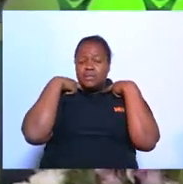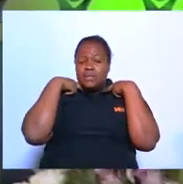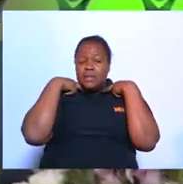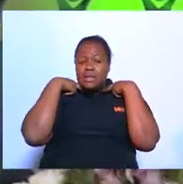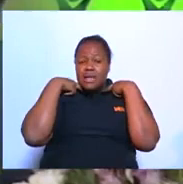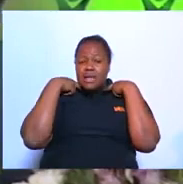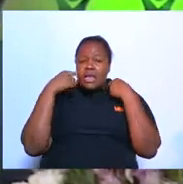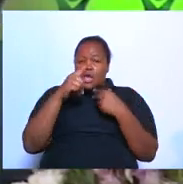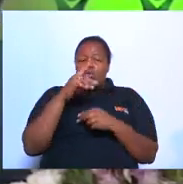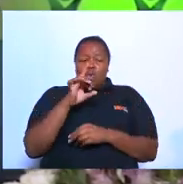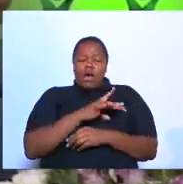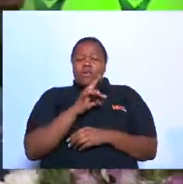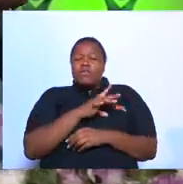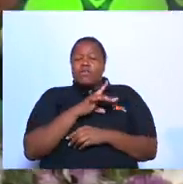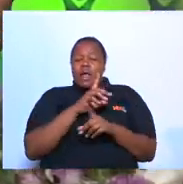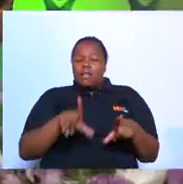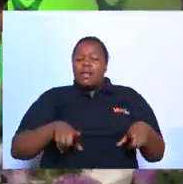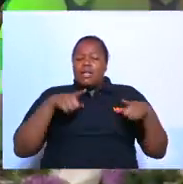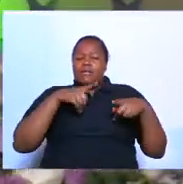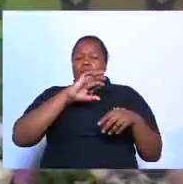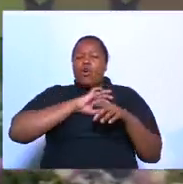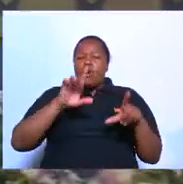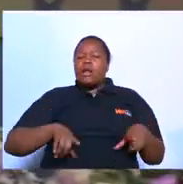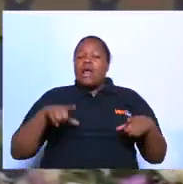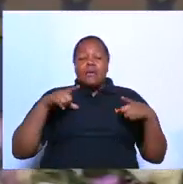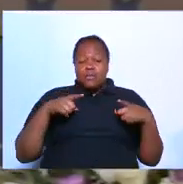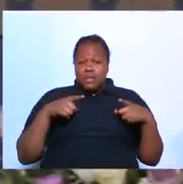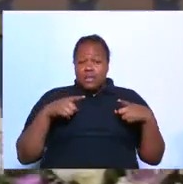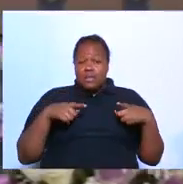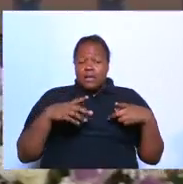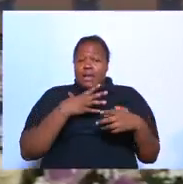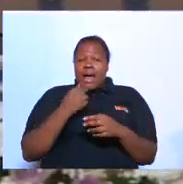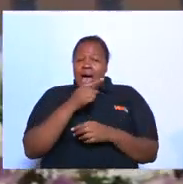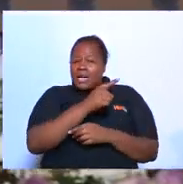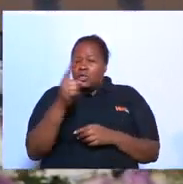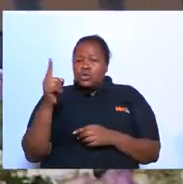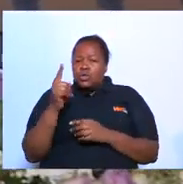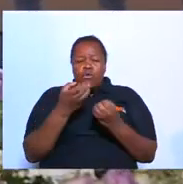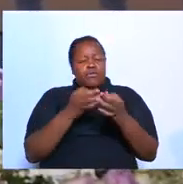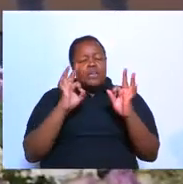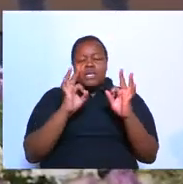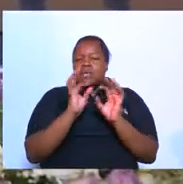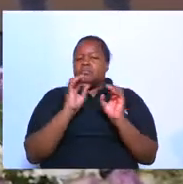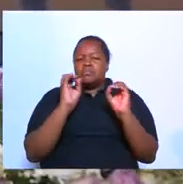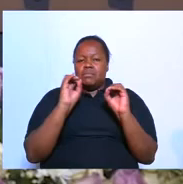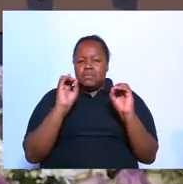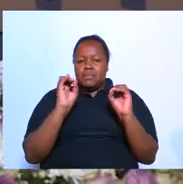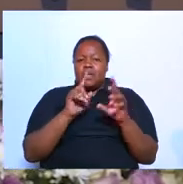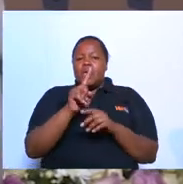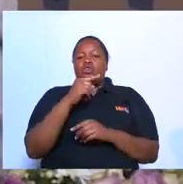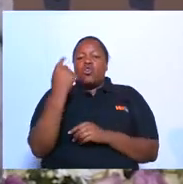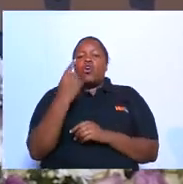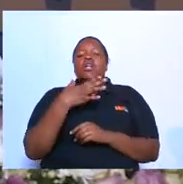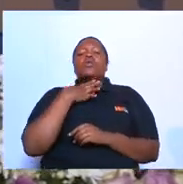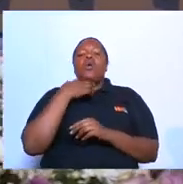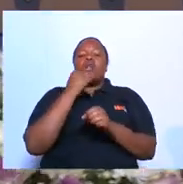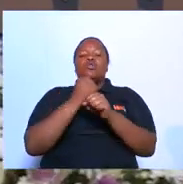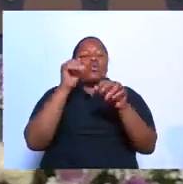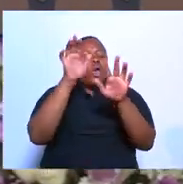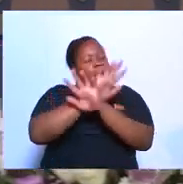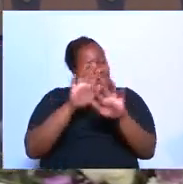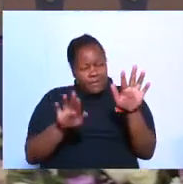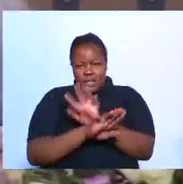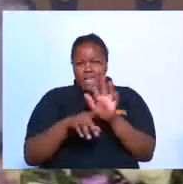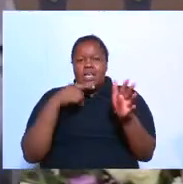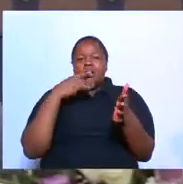you are scared of living your own life you are not free you just want to do everything